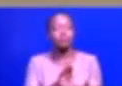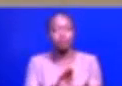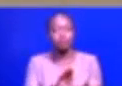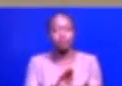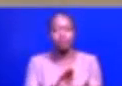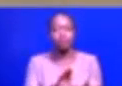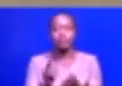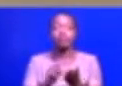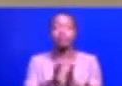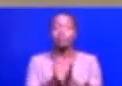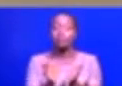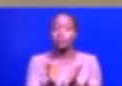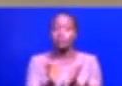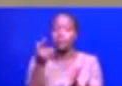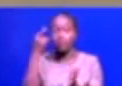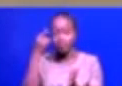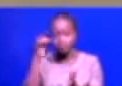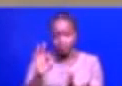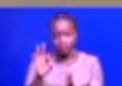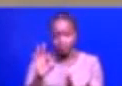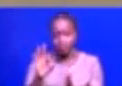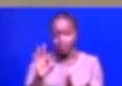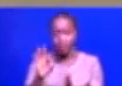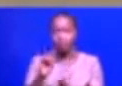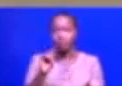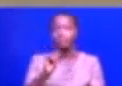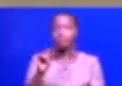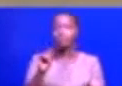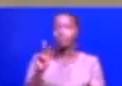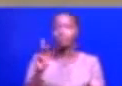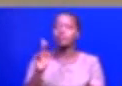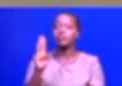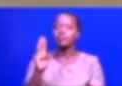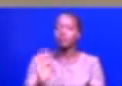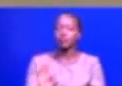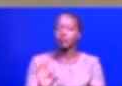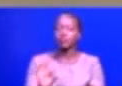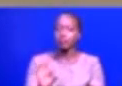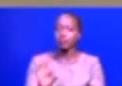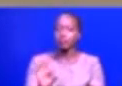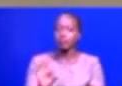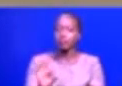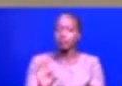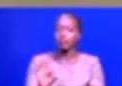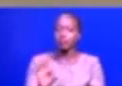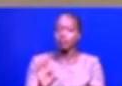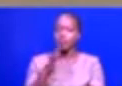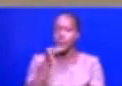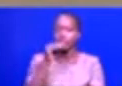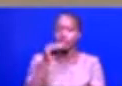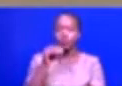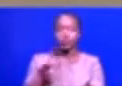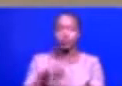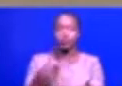the Secretary General of the Kenya Basketball Federation. And he was speaking to us